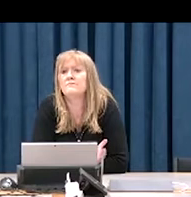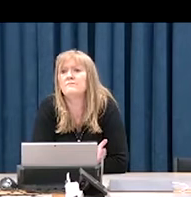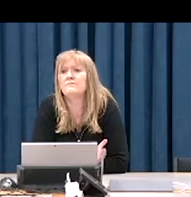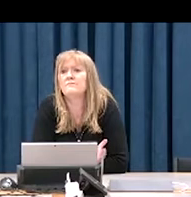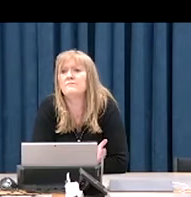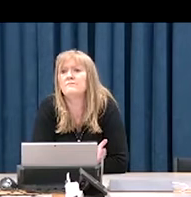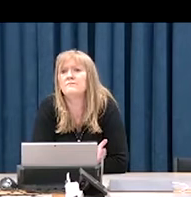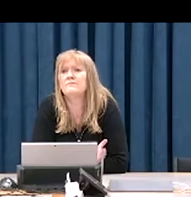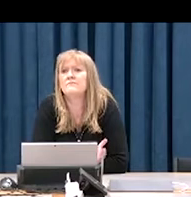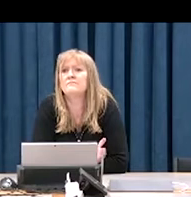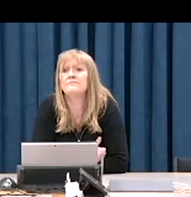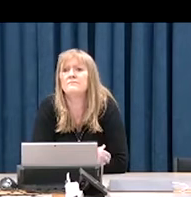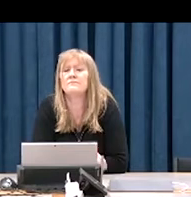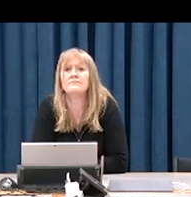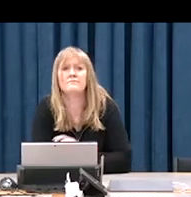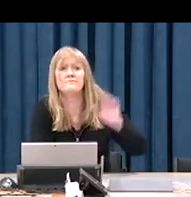That's great, thank